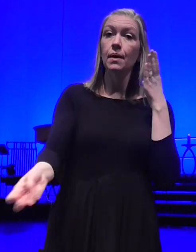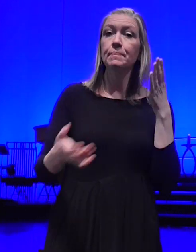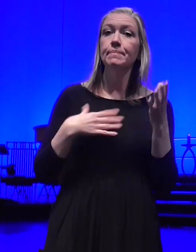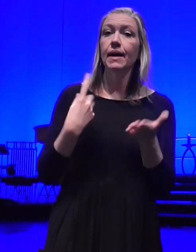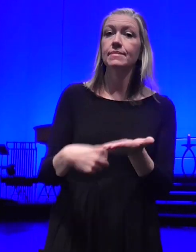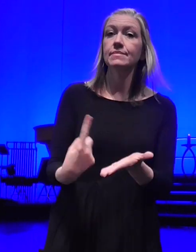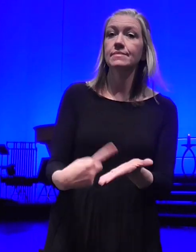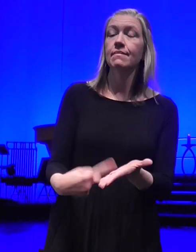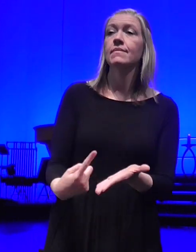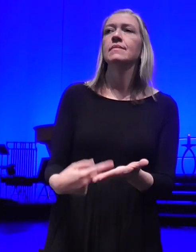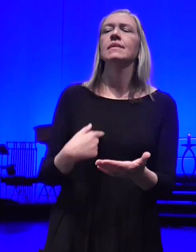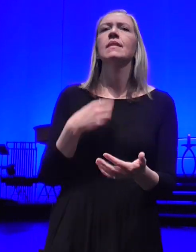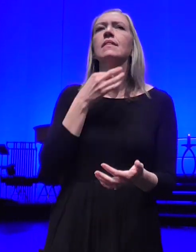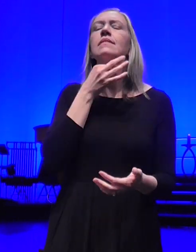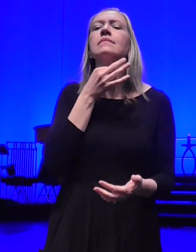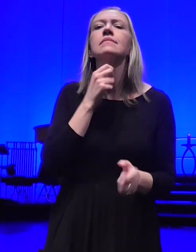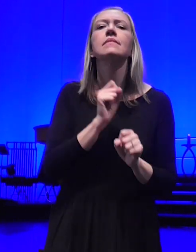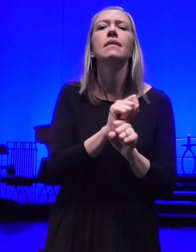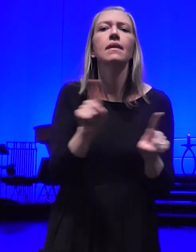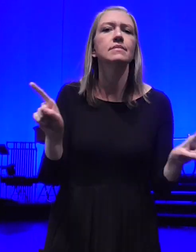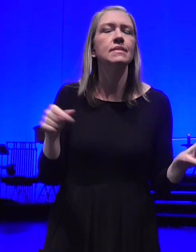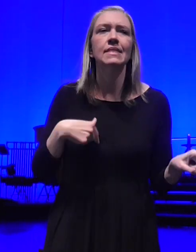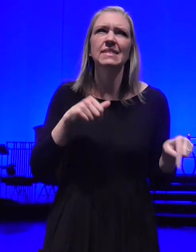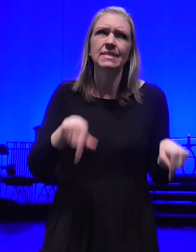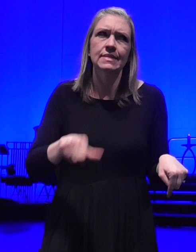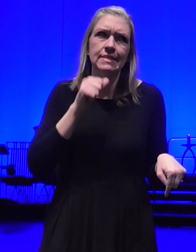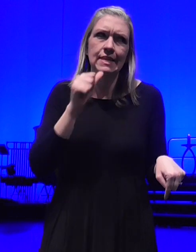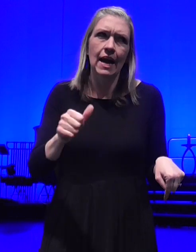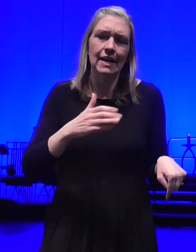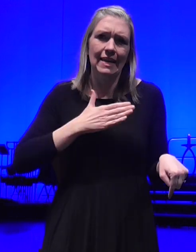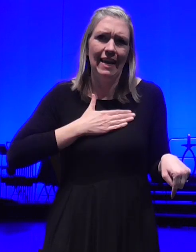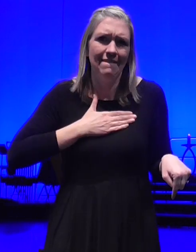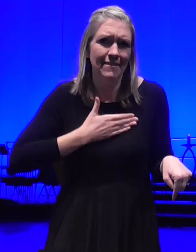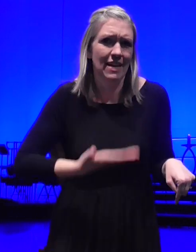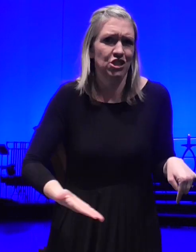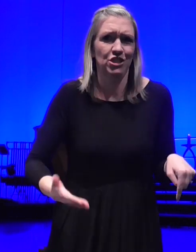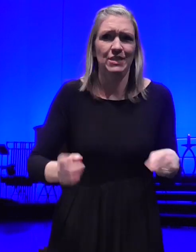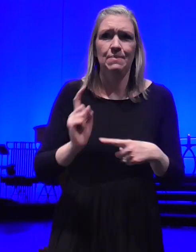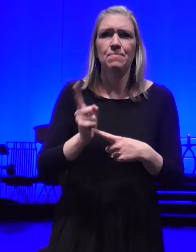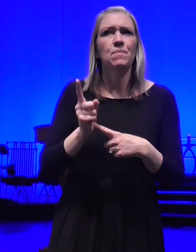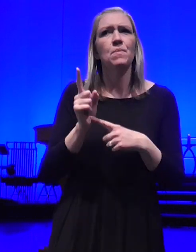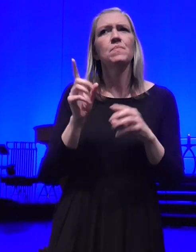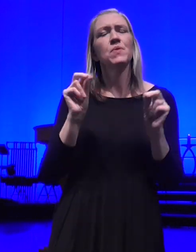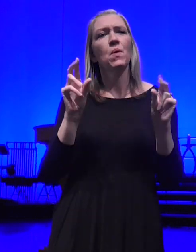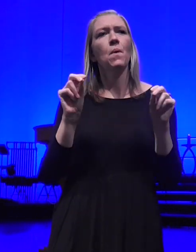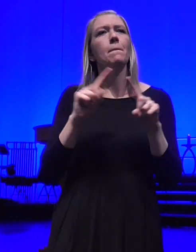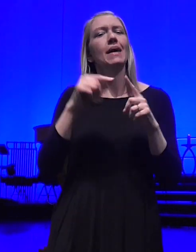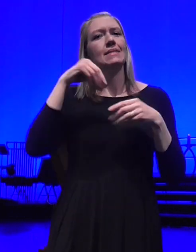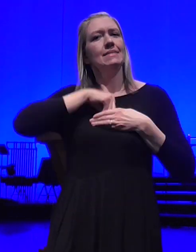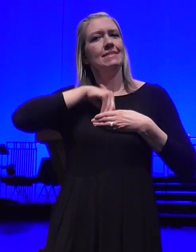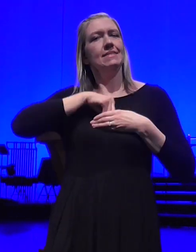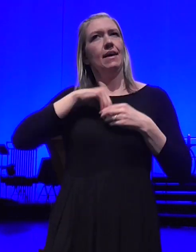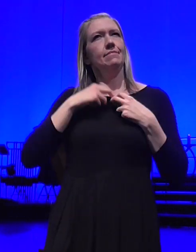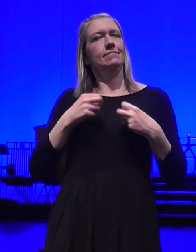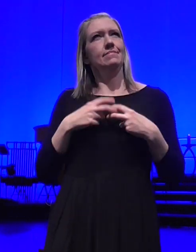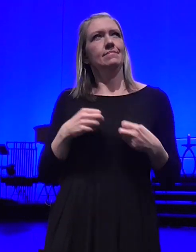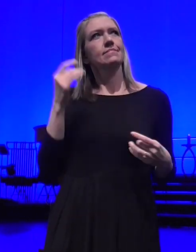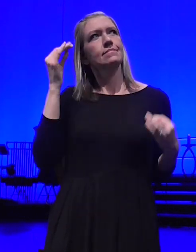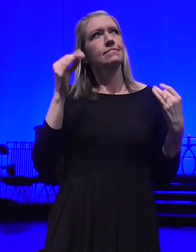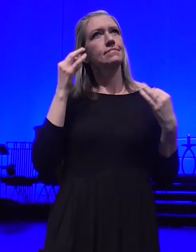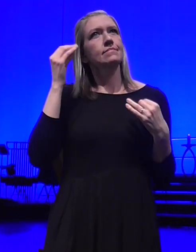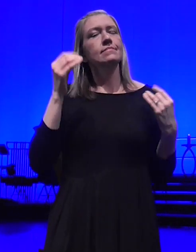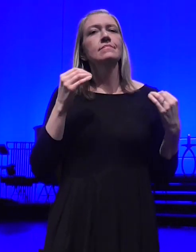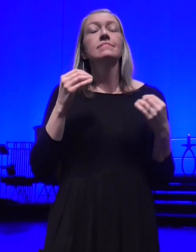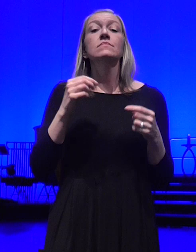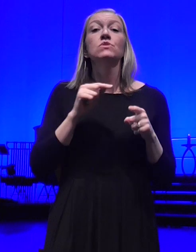want to ask you, and this is not true confessions. This is an internal thing I'd like you to think about. Do